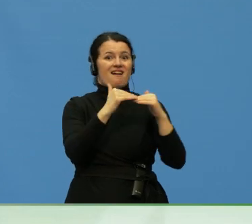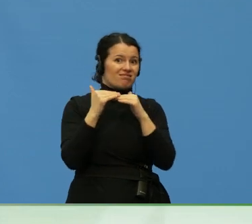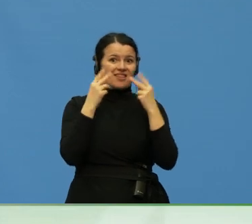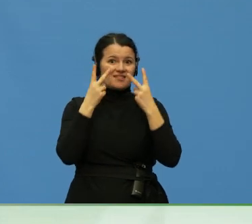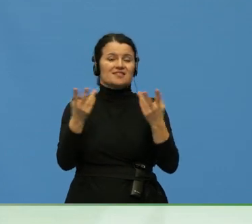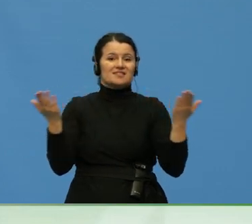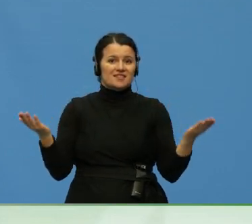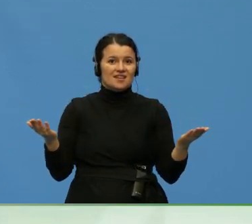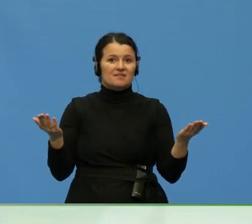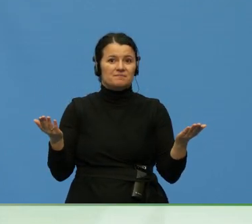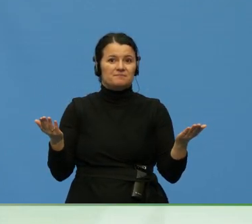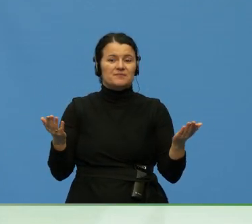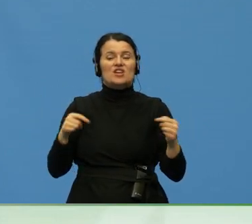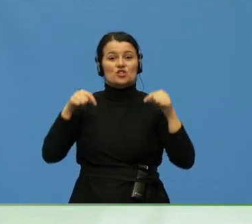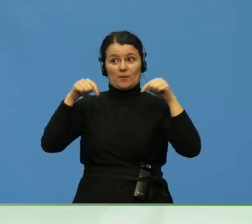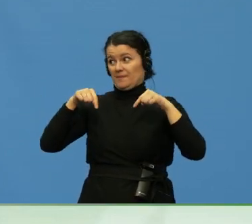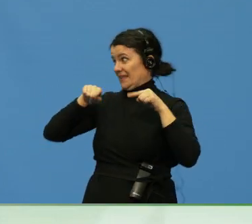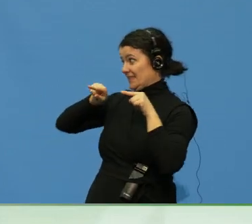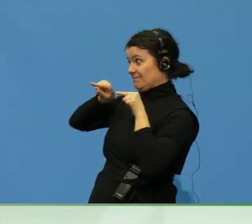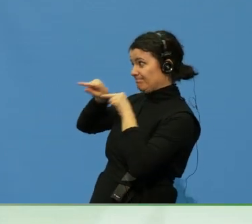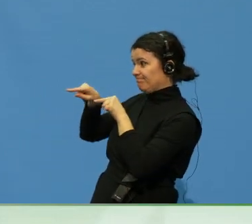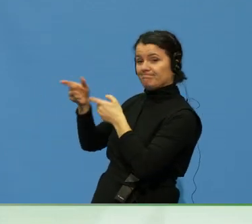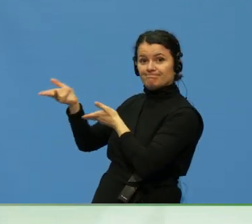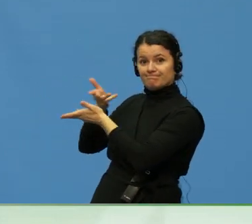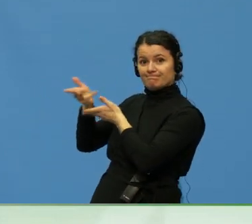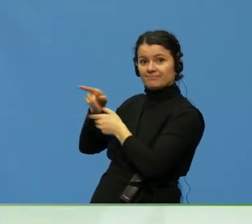this session, we will learn from the